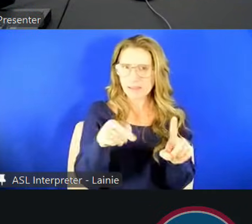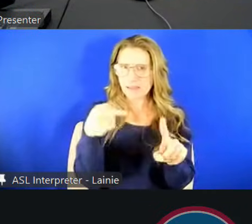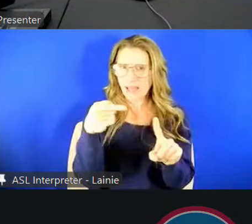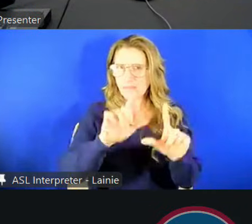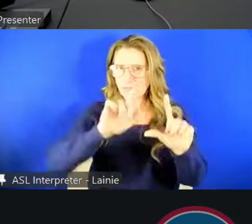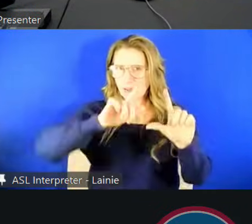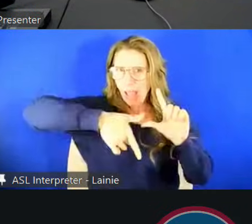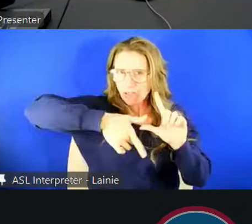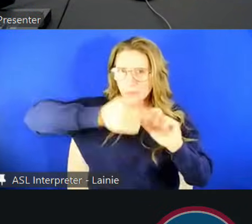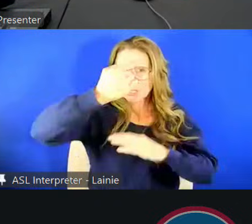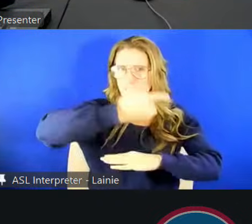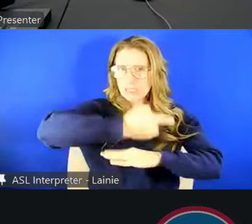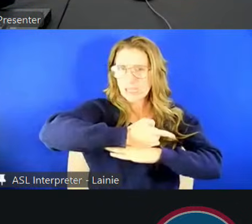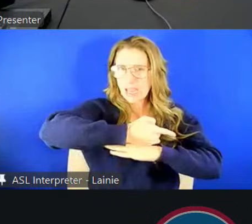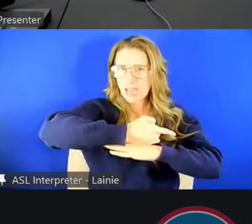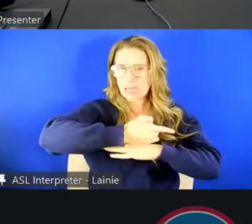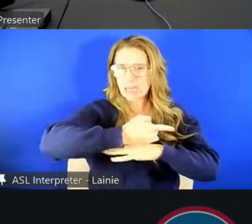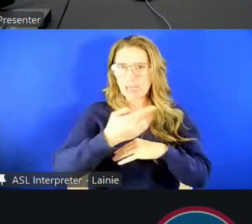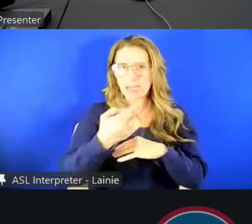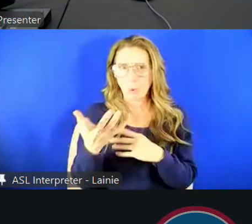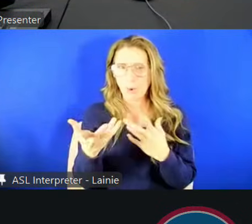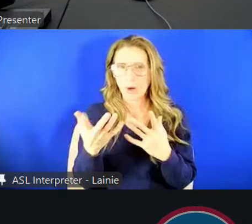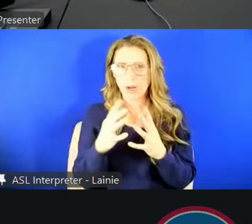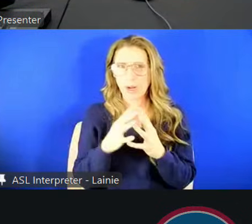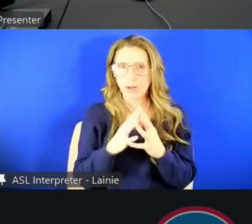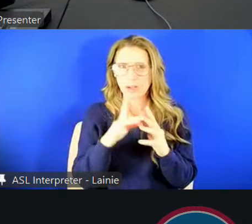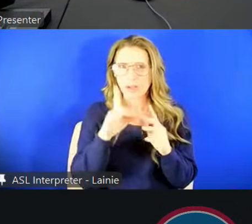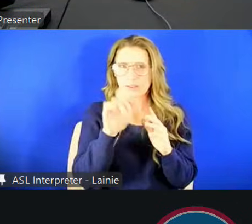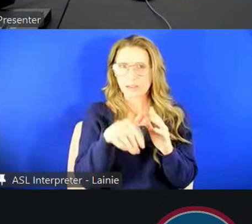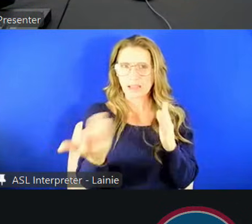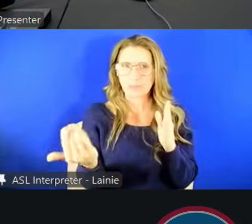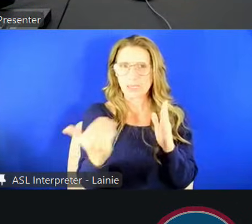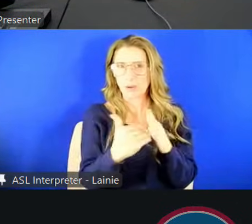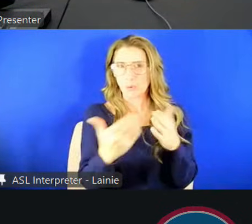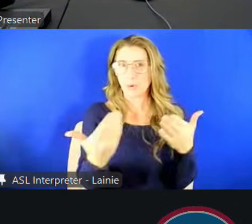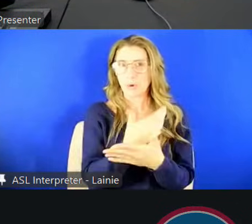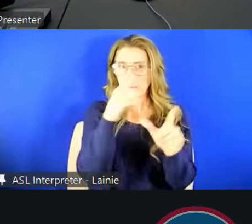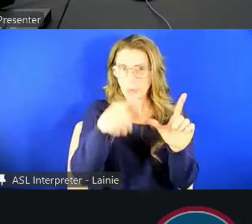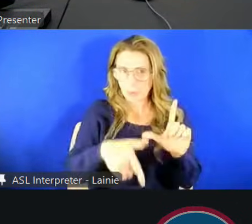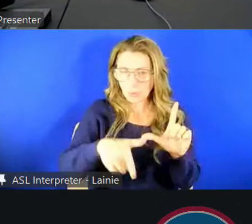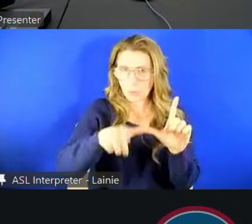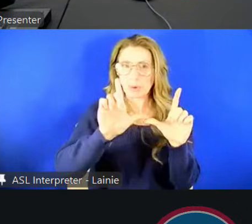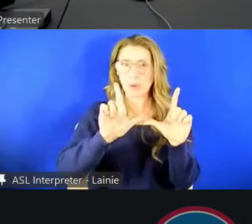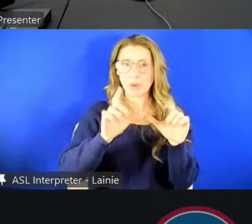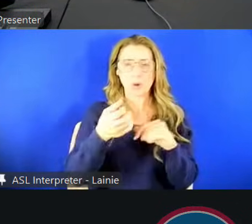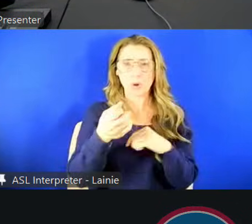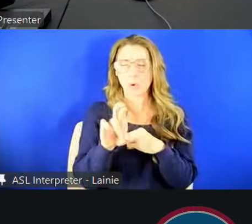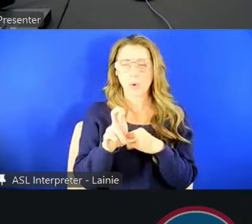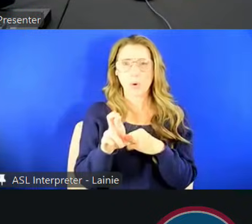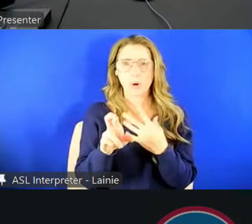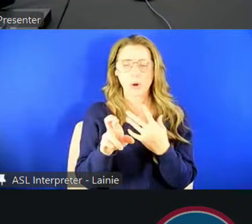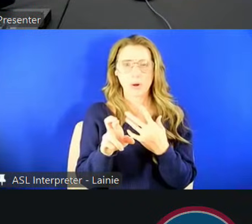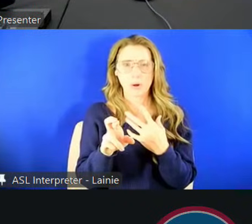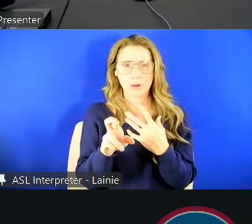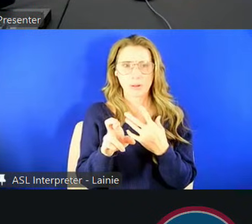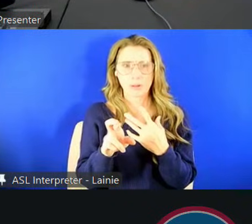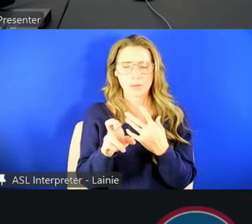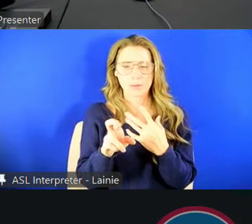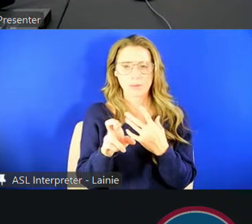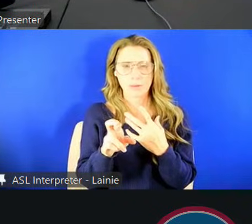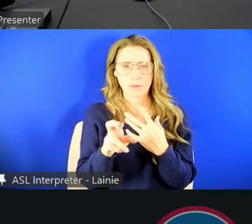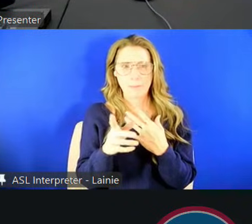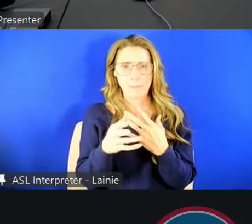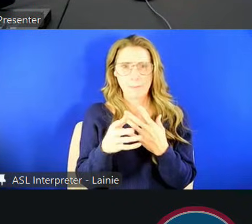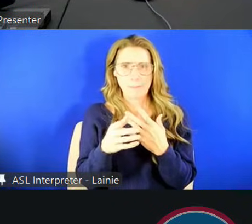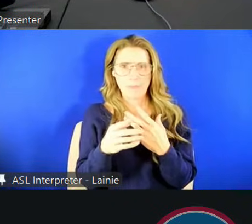that something that needs to be renewed and is that where you revisit the kind of what